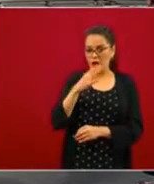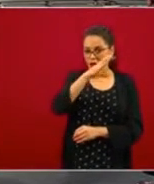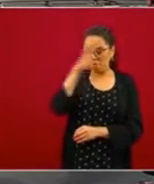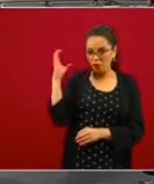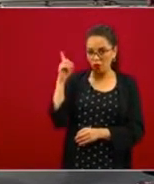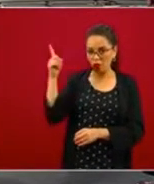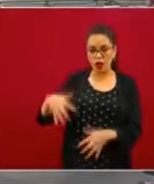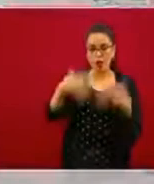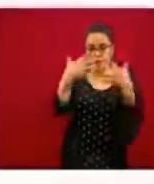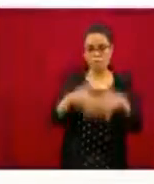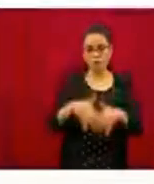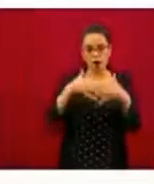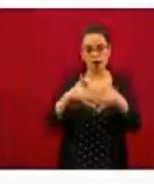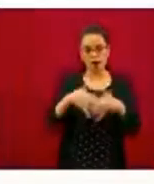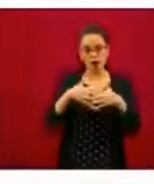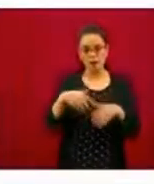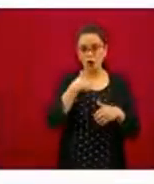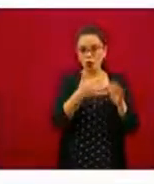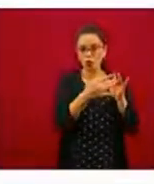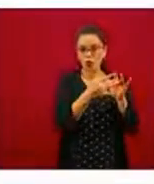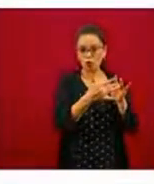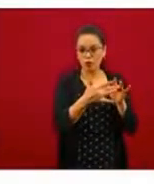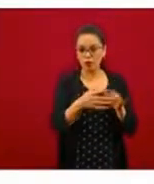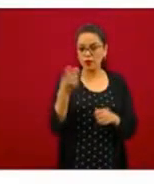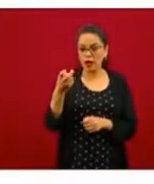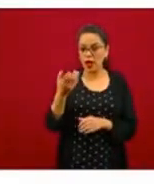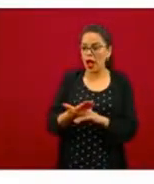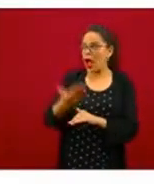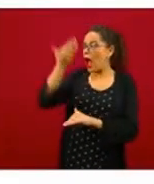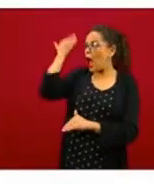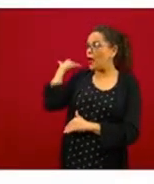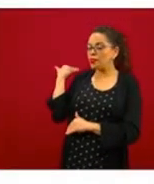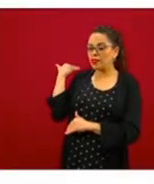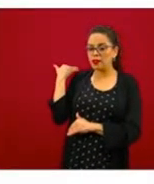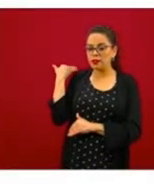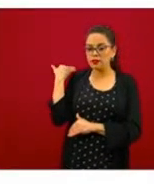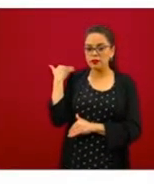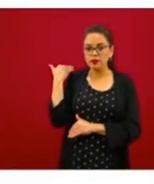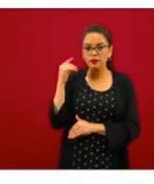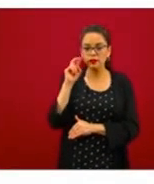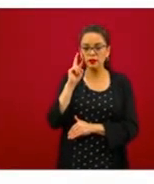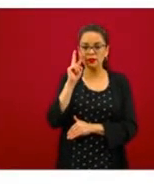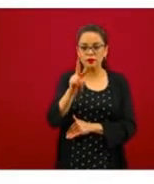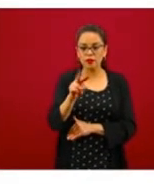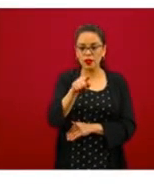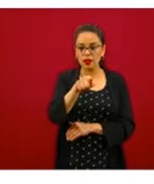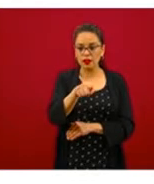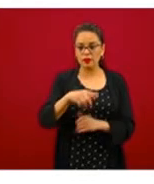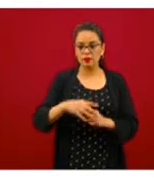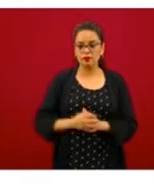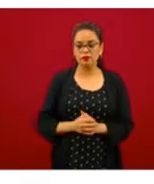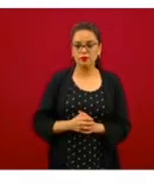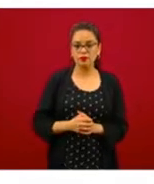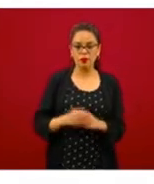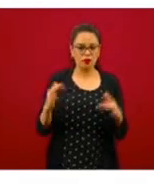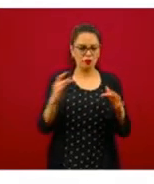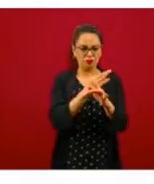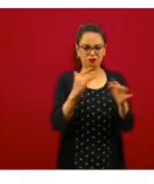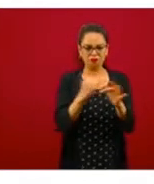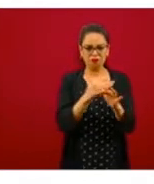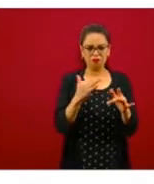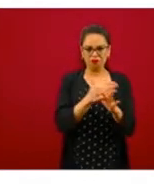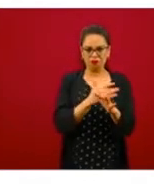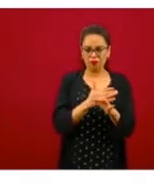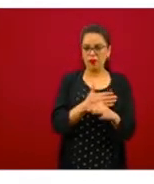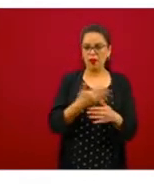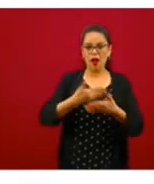how En you esta, entered a plant así era. before, like the Ahora ya image no on va a the ser left. así. Well, Tiene que it ser won't be like así. that Y anymore. It will be señalito. like the Esto image es lo on que the right llamamos with ingeniería, signals. que